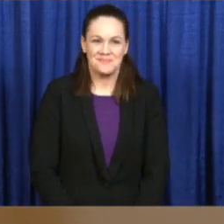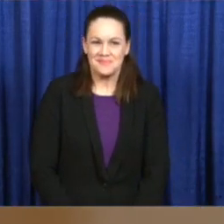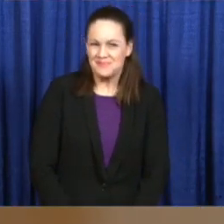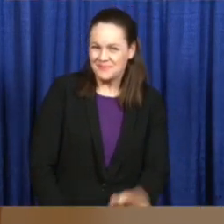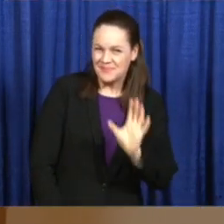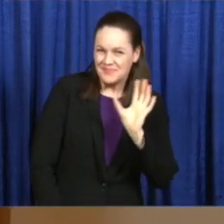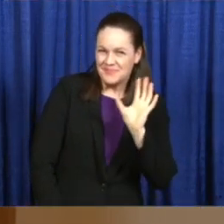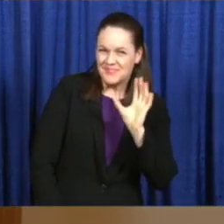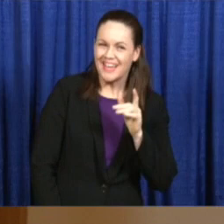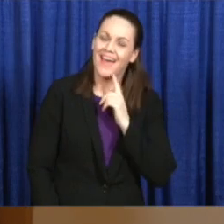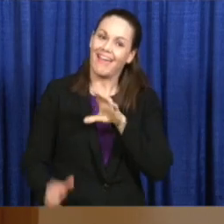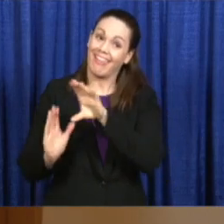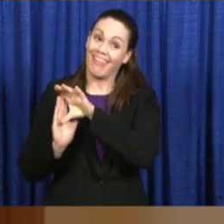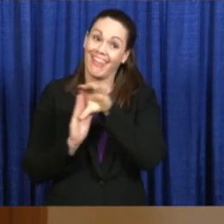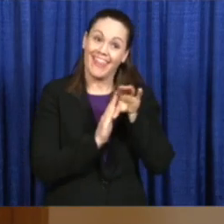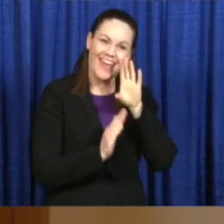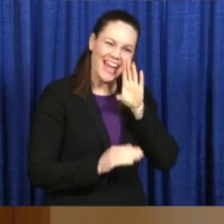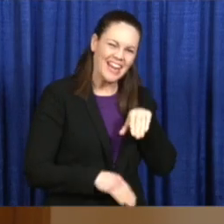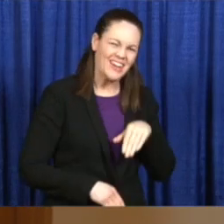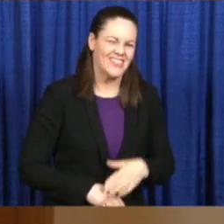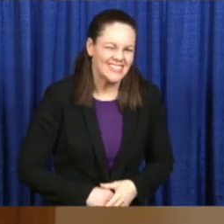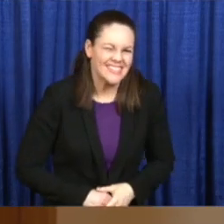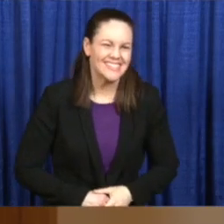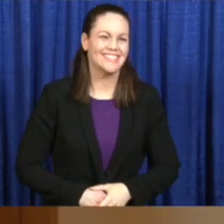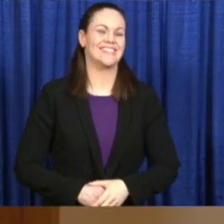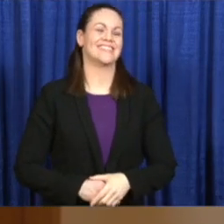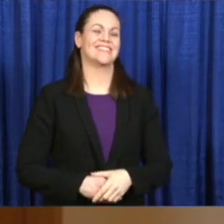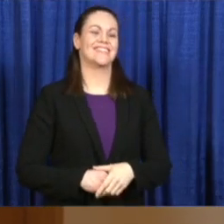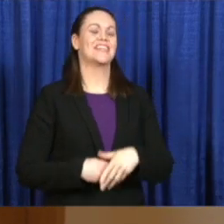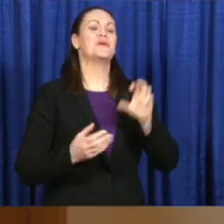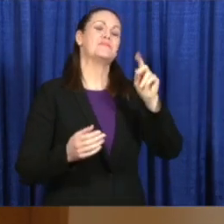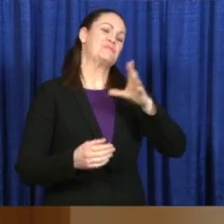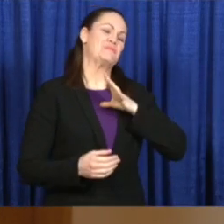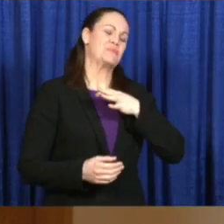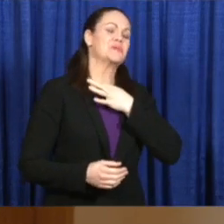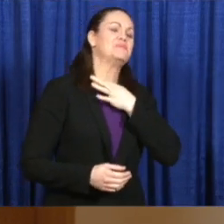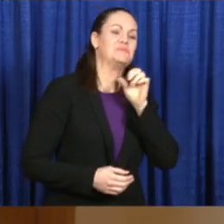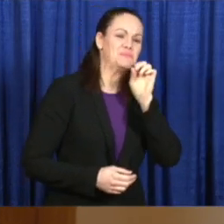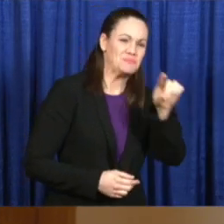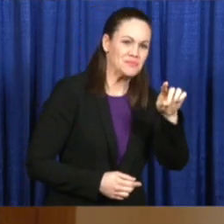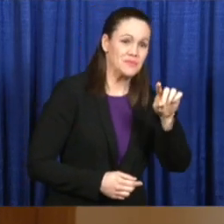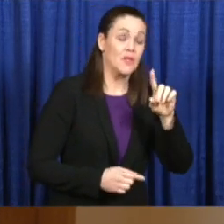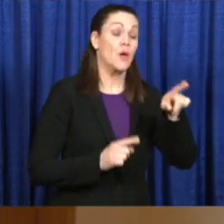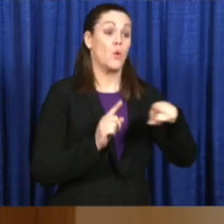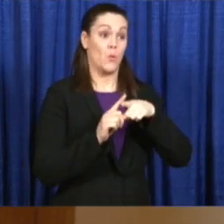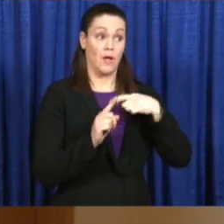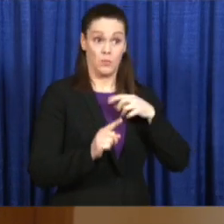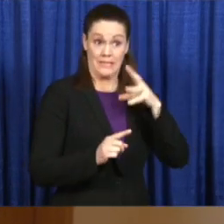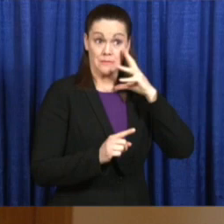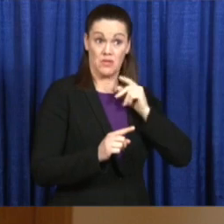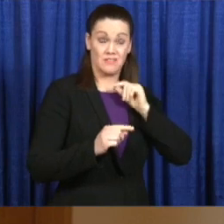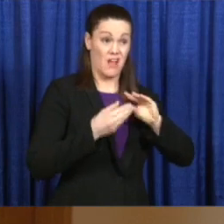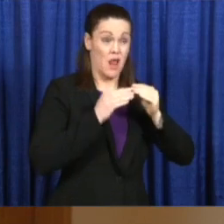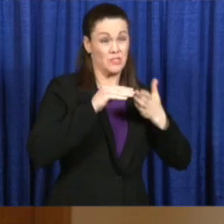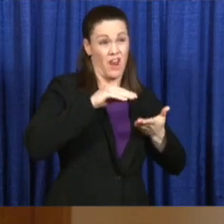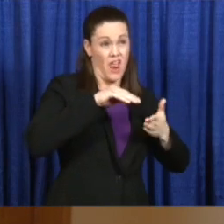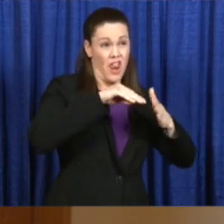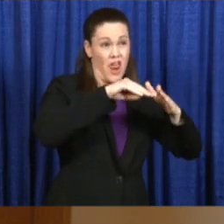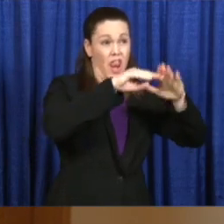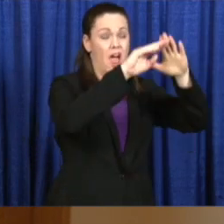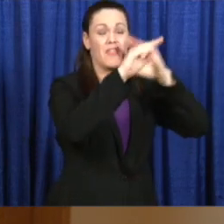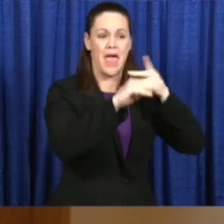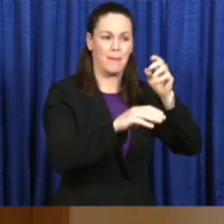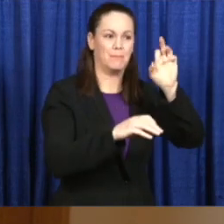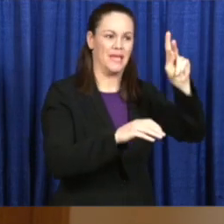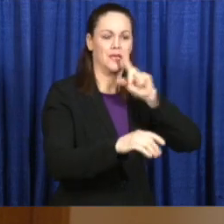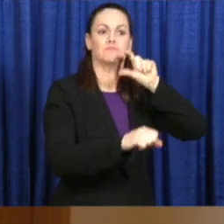Hi. Takes a little while. My question is for you, Dr. Acton. When we hit the surge, do we have an exit strategy?